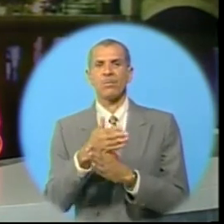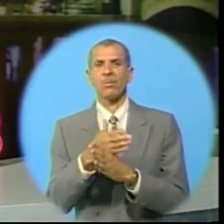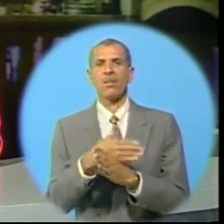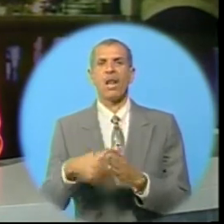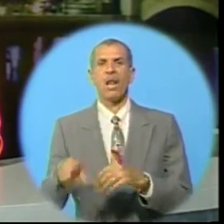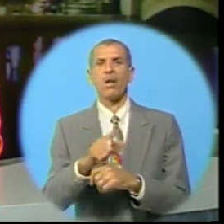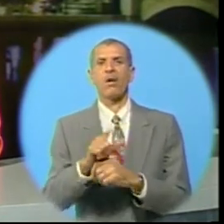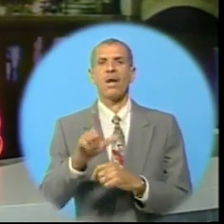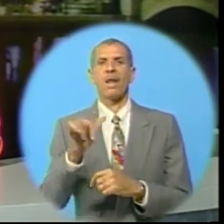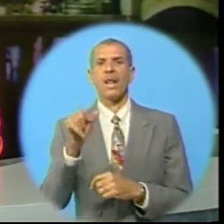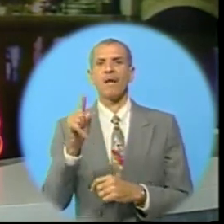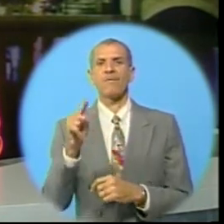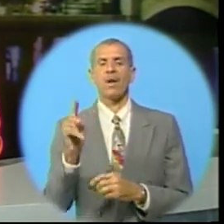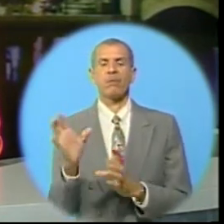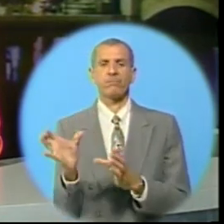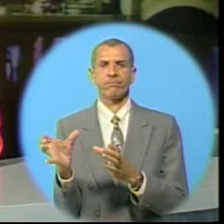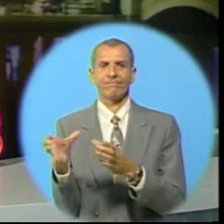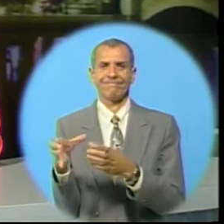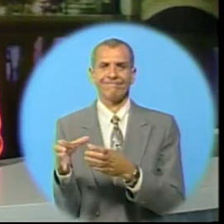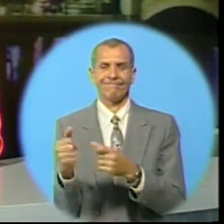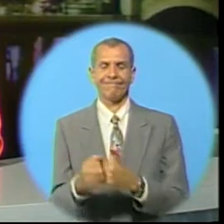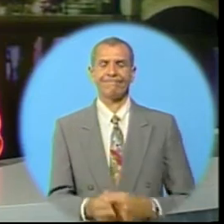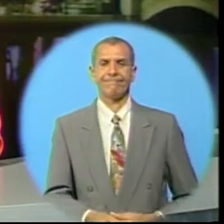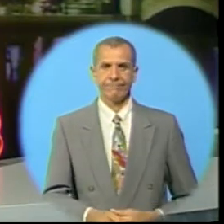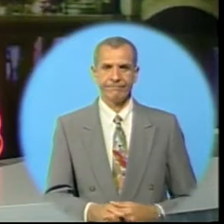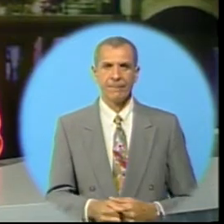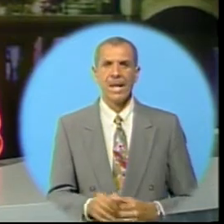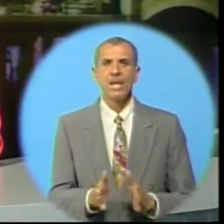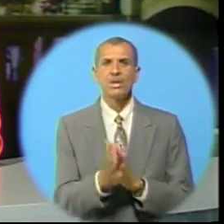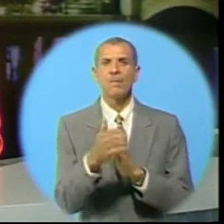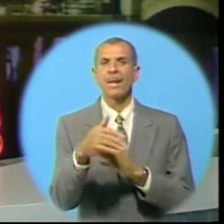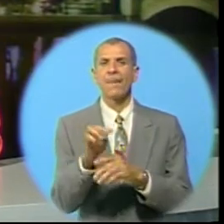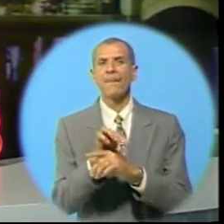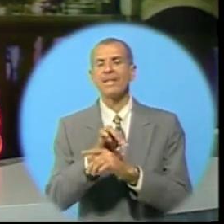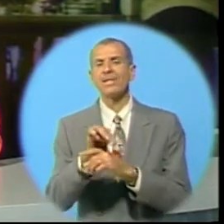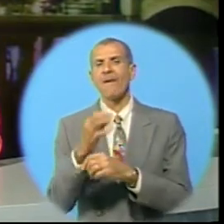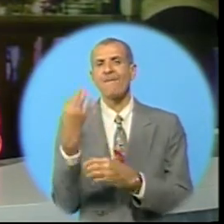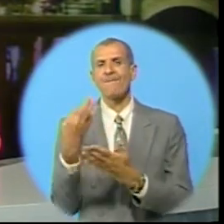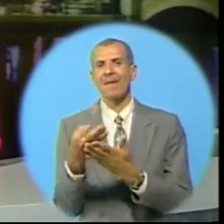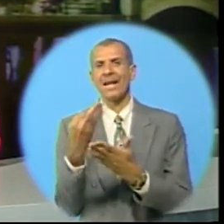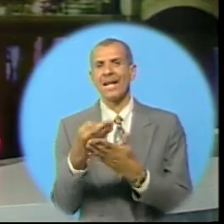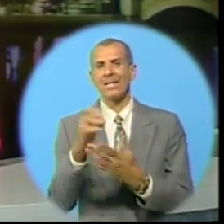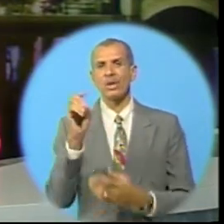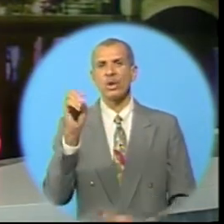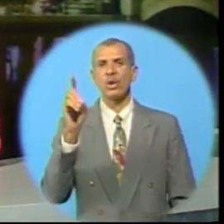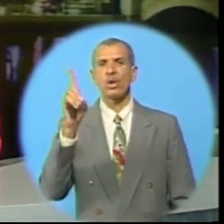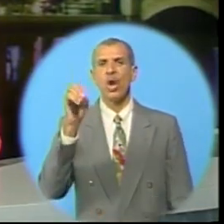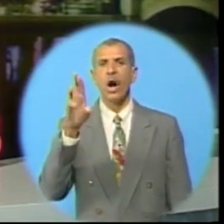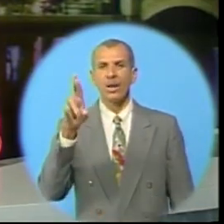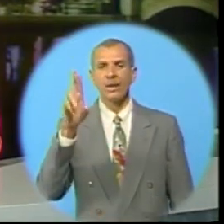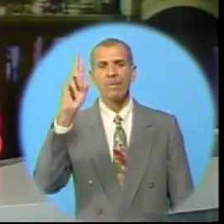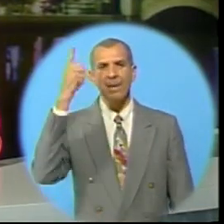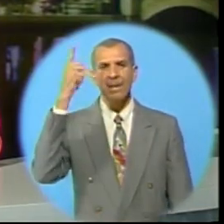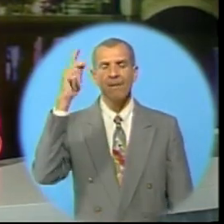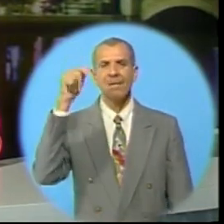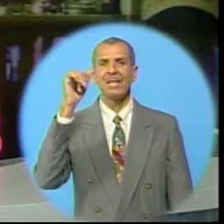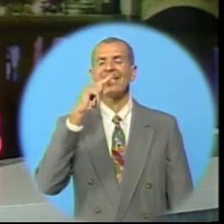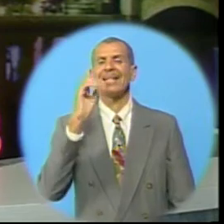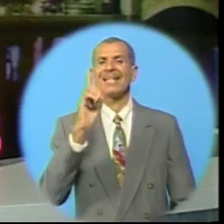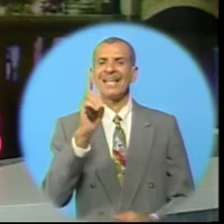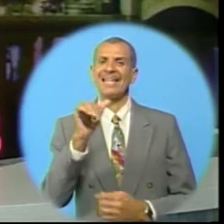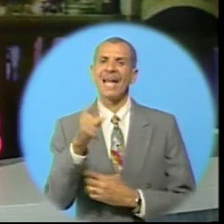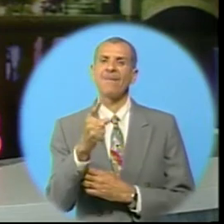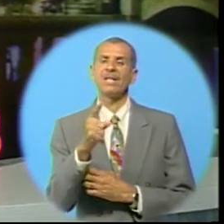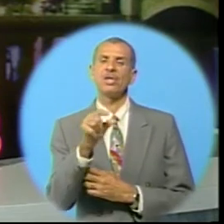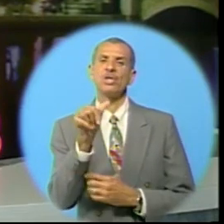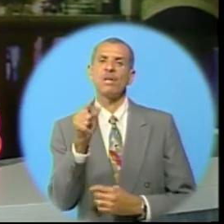the local livestock sector. Jamaica's Minister of Finance, Dr. Peter Phillips, is confident the country's debt to GDP ratio will